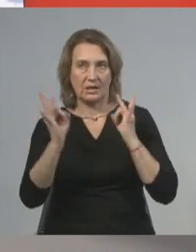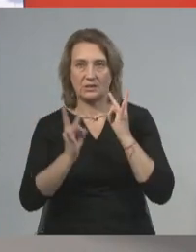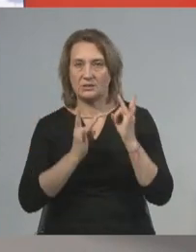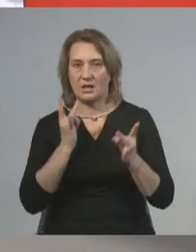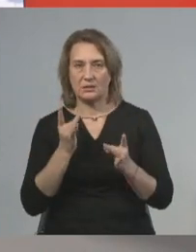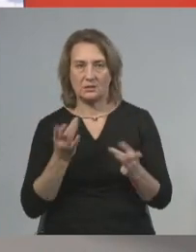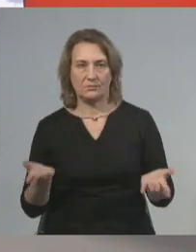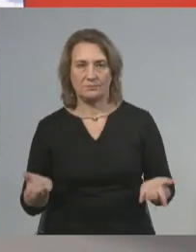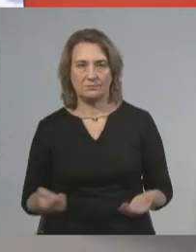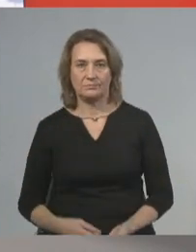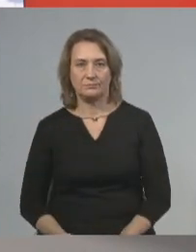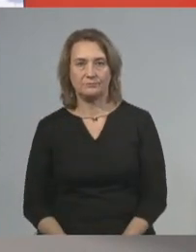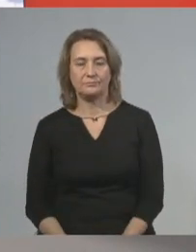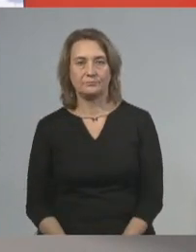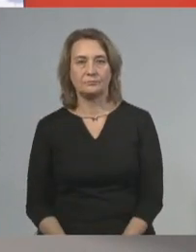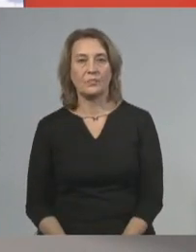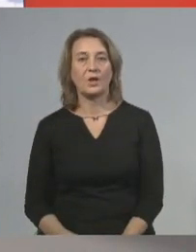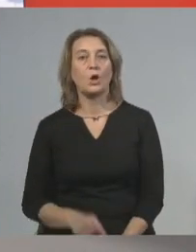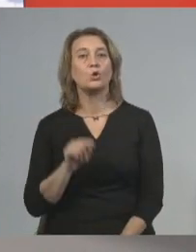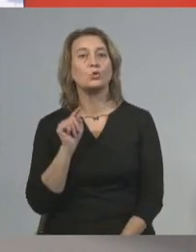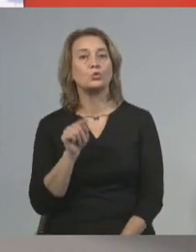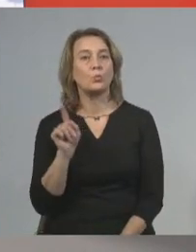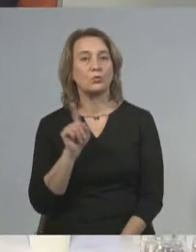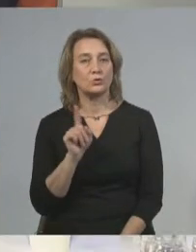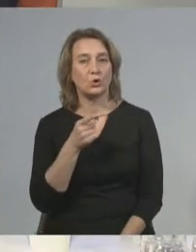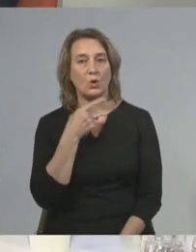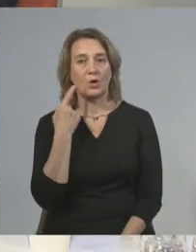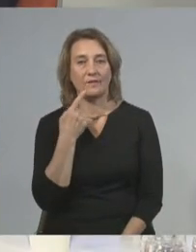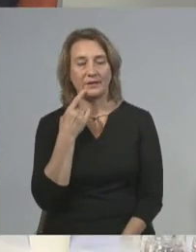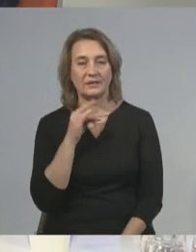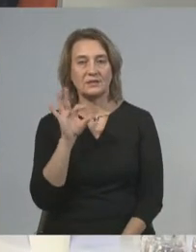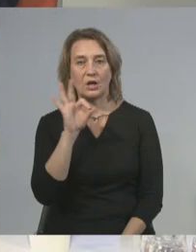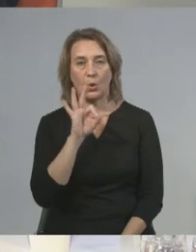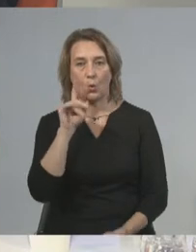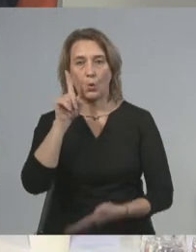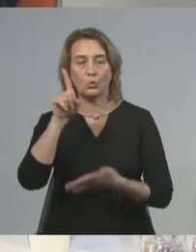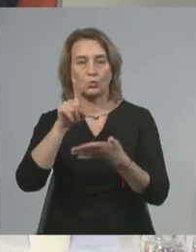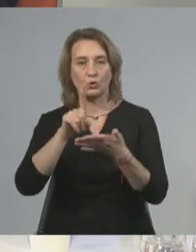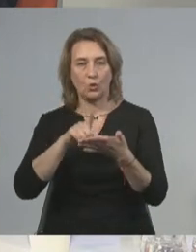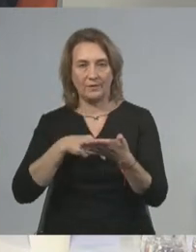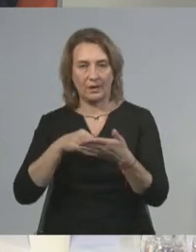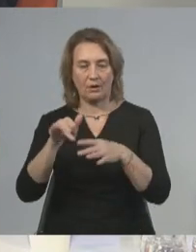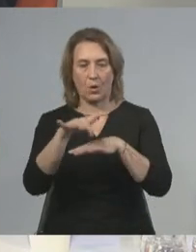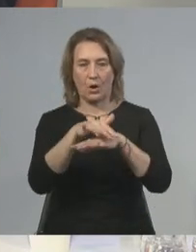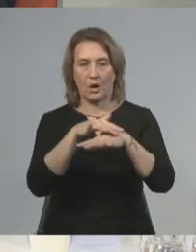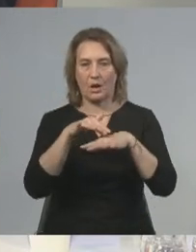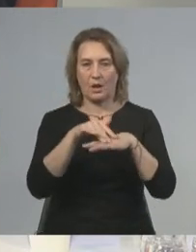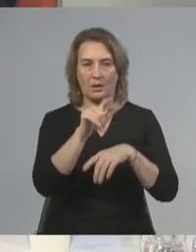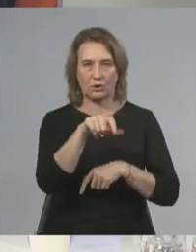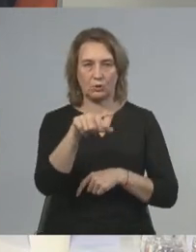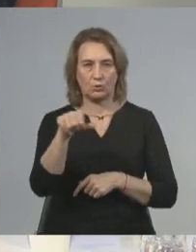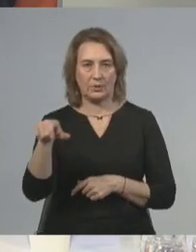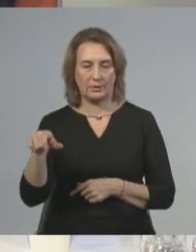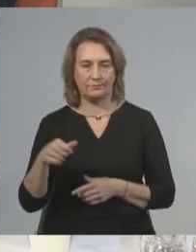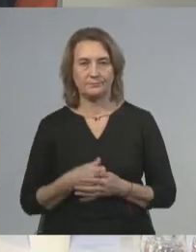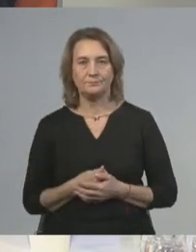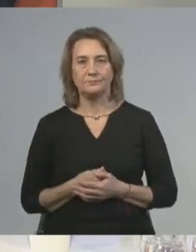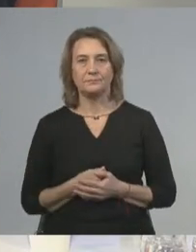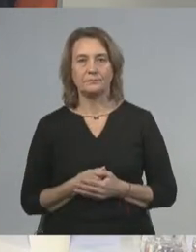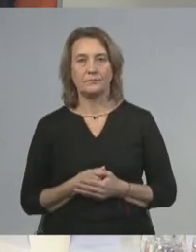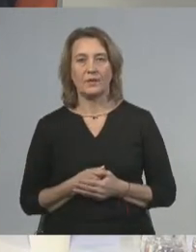it should be just your material but not the sensational material yes because it's about the trust of the